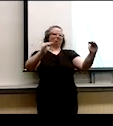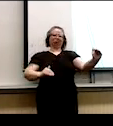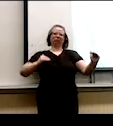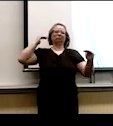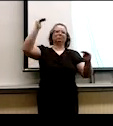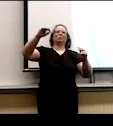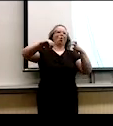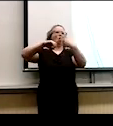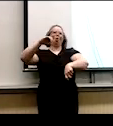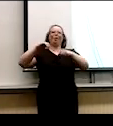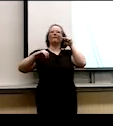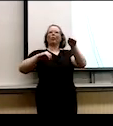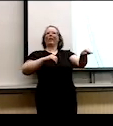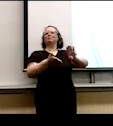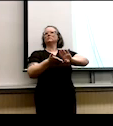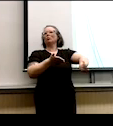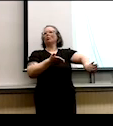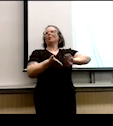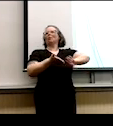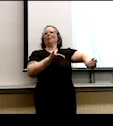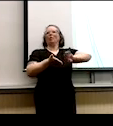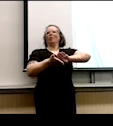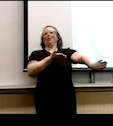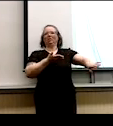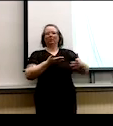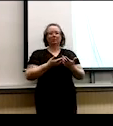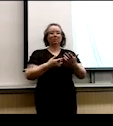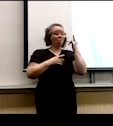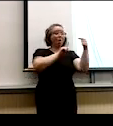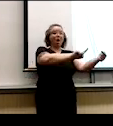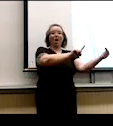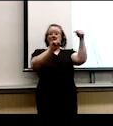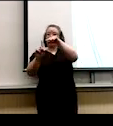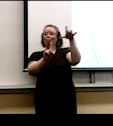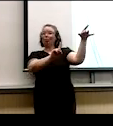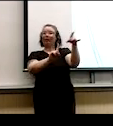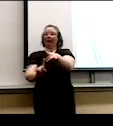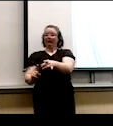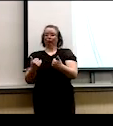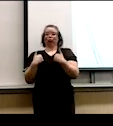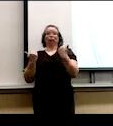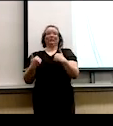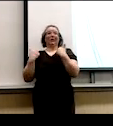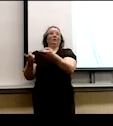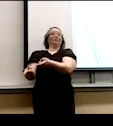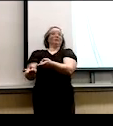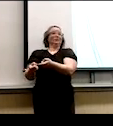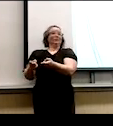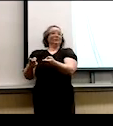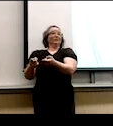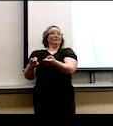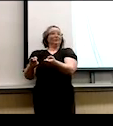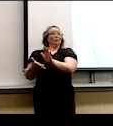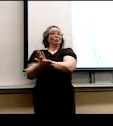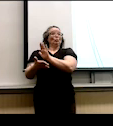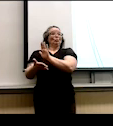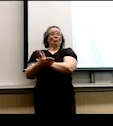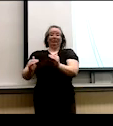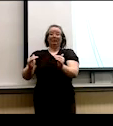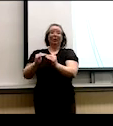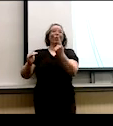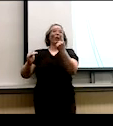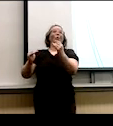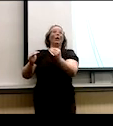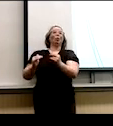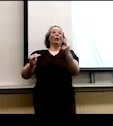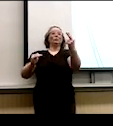of education, and they already have a diagnosis of moderate stage dementia. Ceiling effect, it's the wrong tool. Similarly, with people